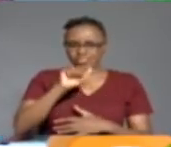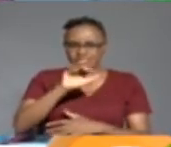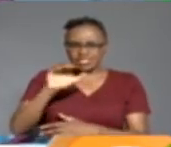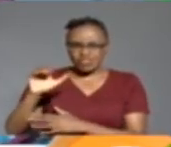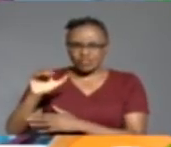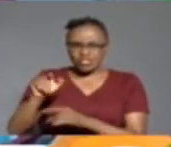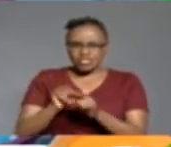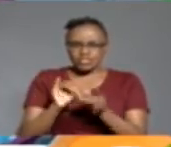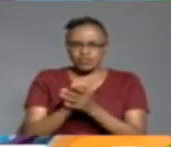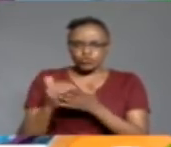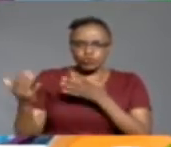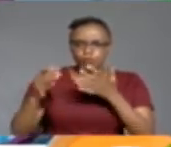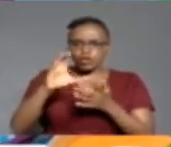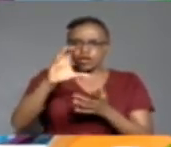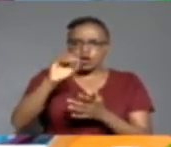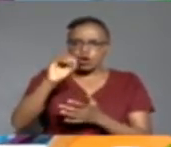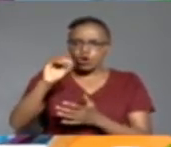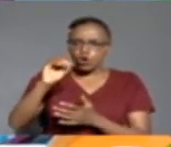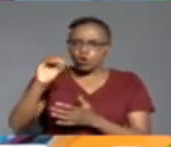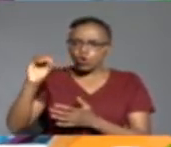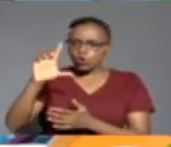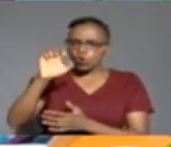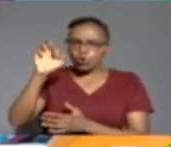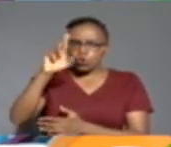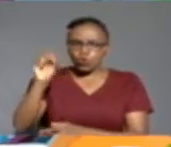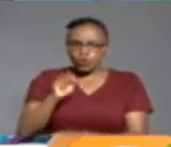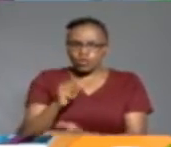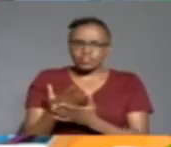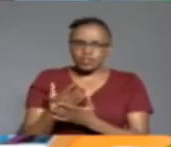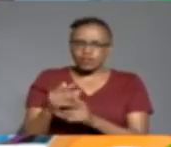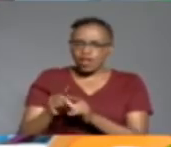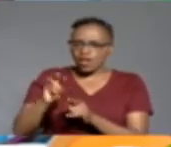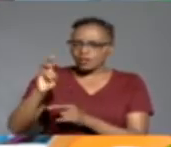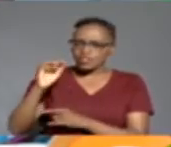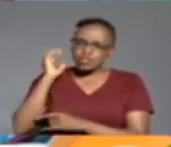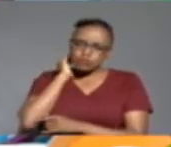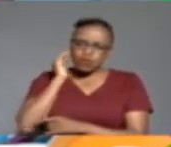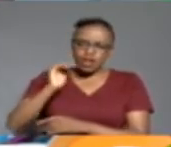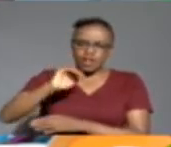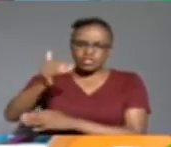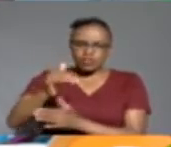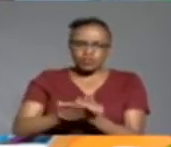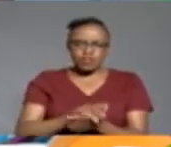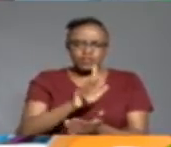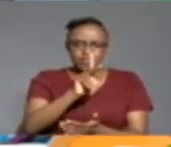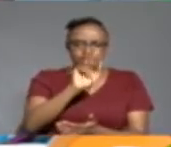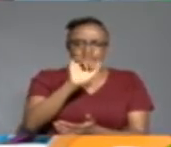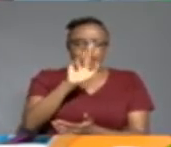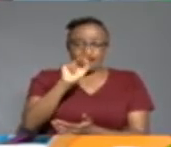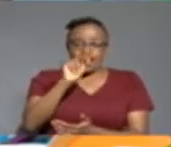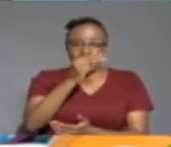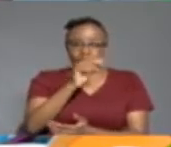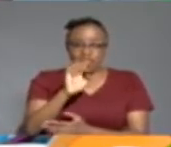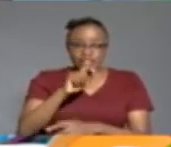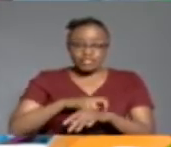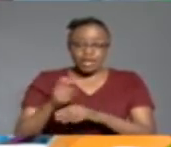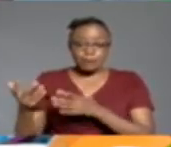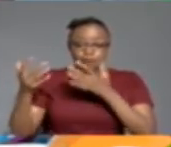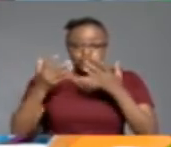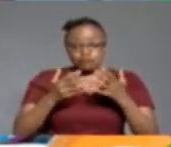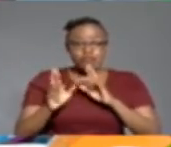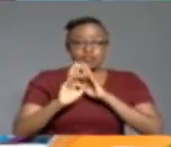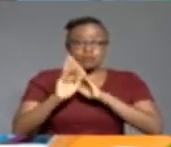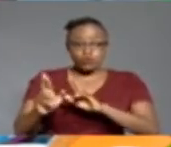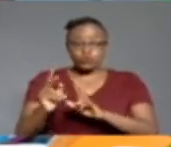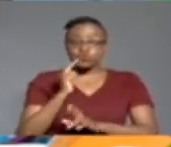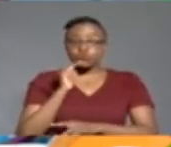to keep coolers. Let's say in Maragi, Murang’a town, let's say in Kira, the Kangi. Once he comes back with a report